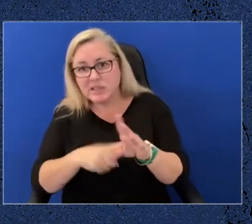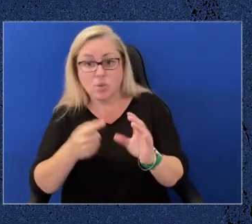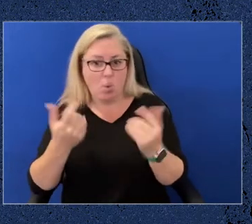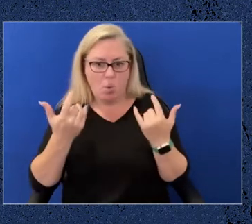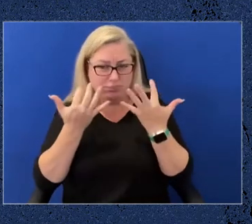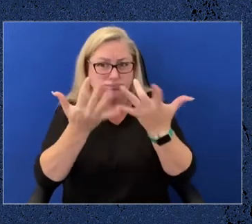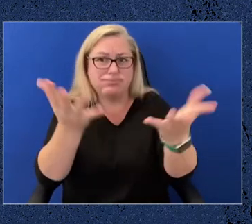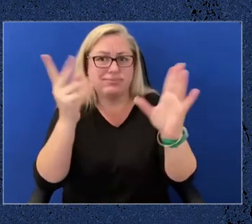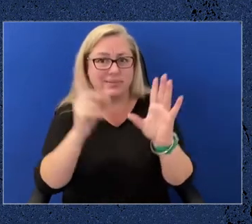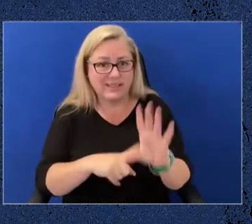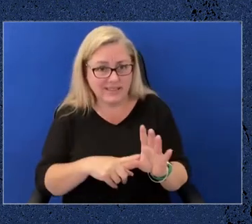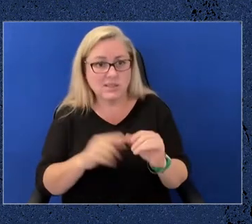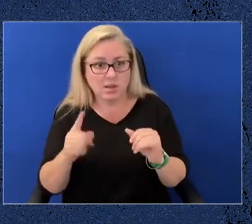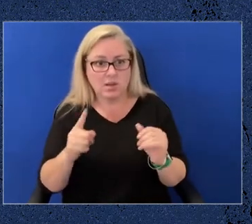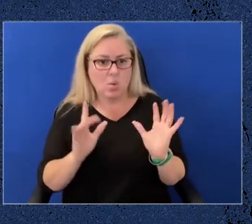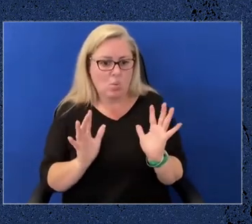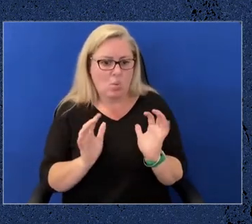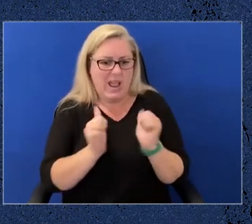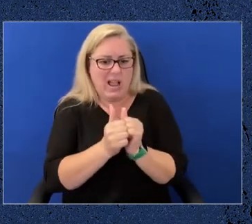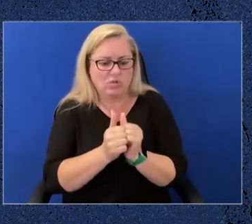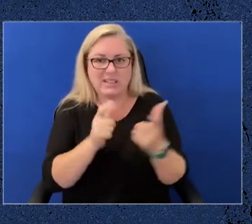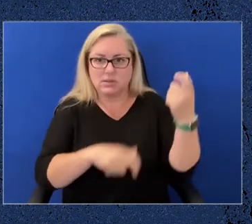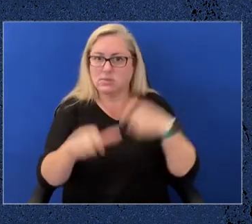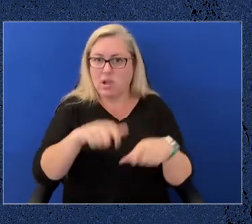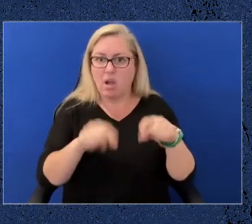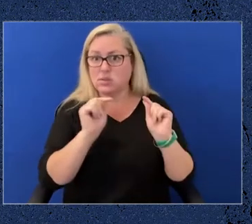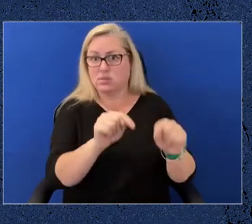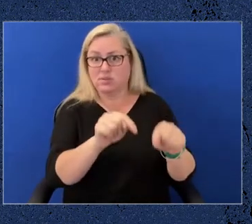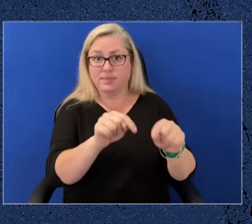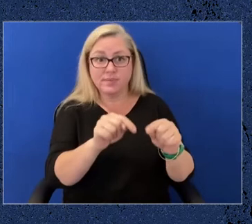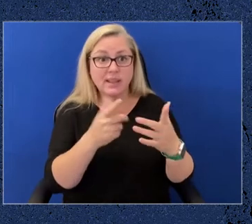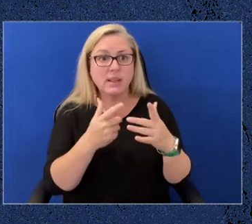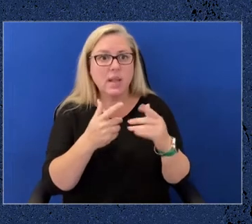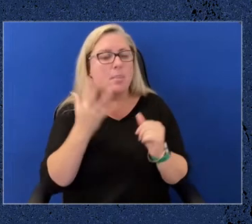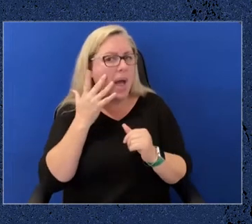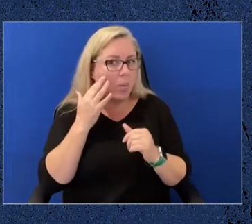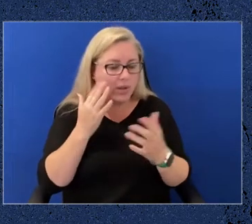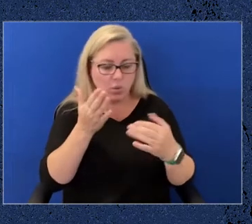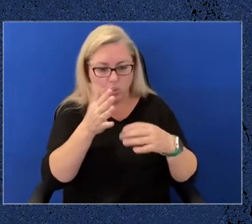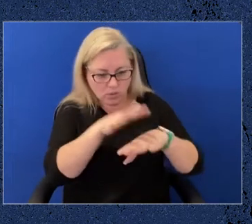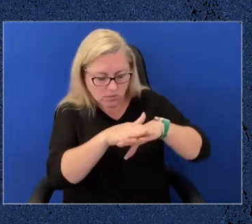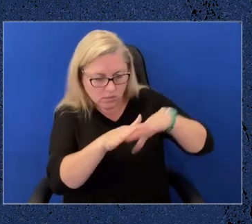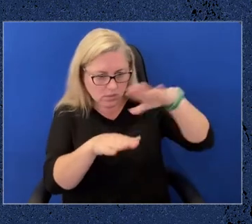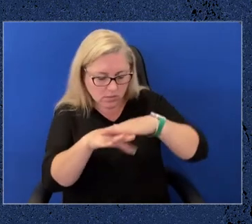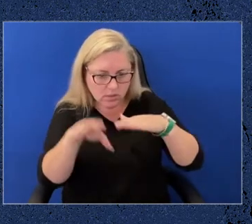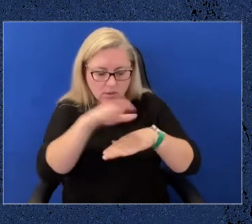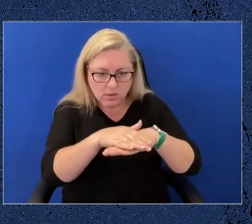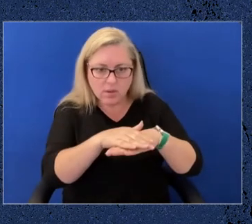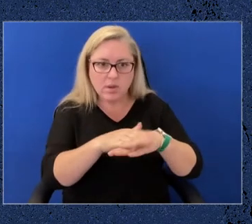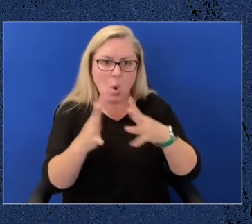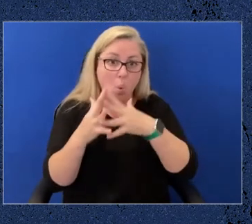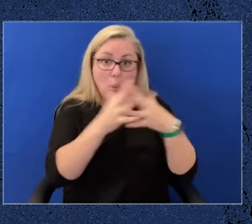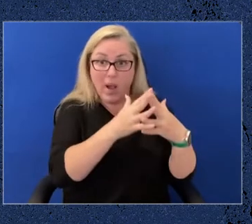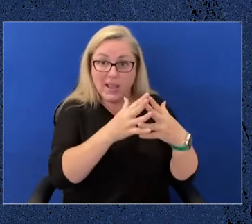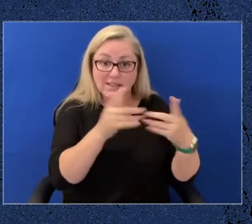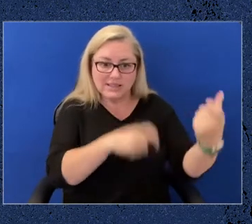all kind of agree that science at its core, that's what science is. It's when you start overlaying different cultural and social values. So Western science is very much